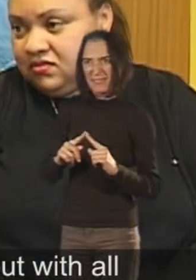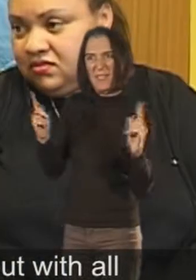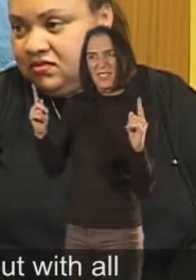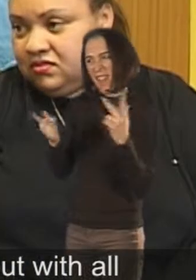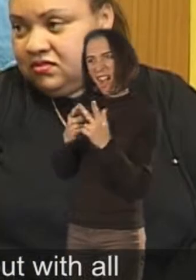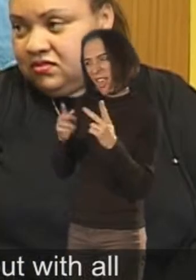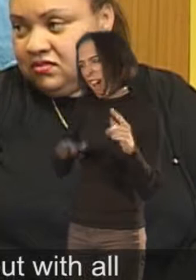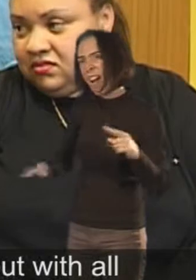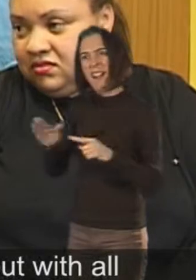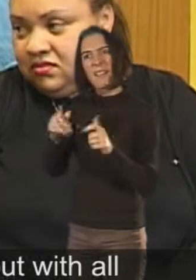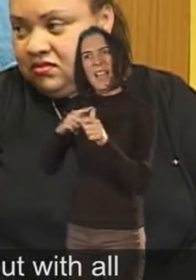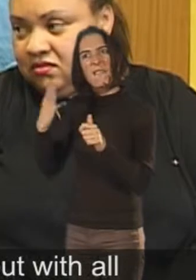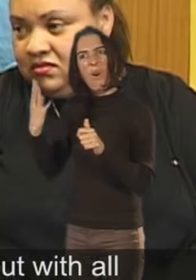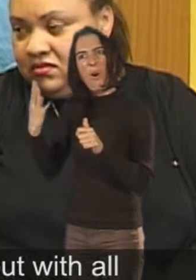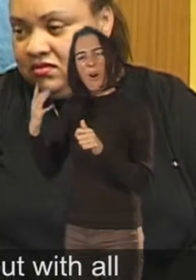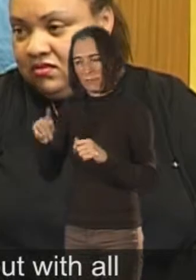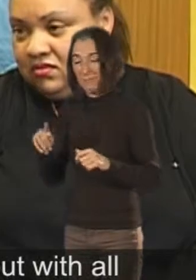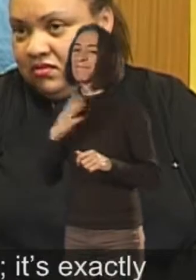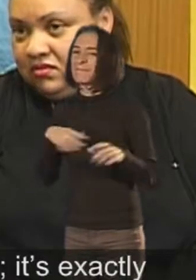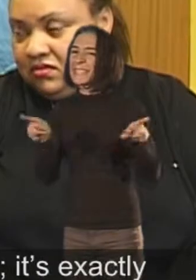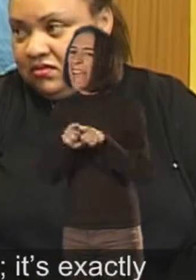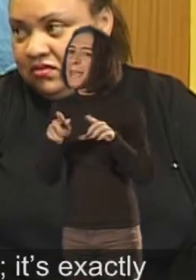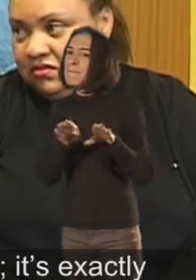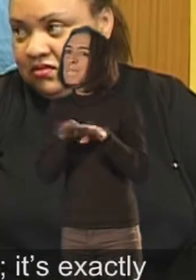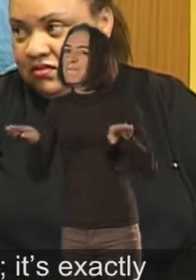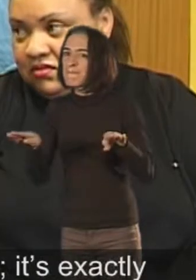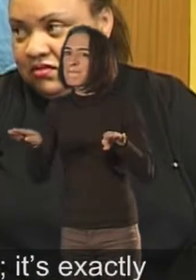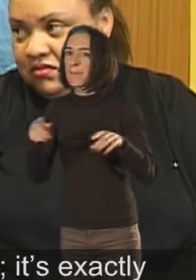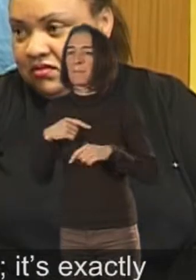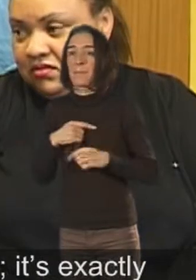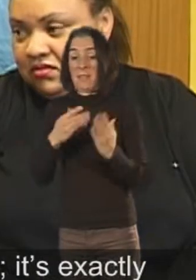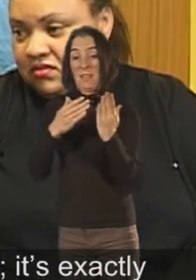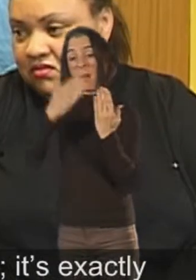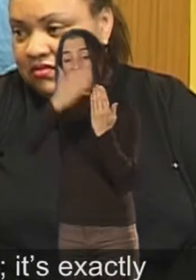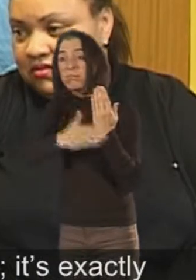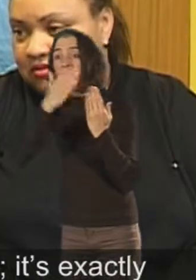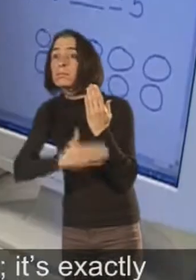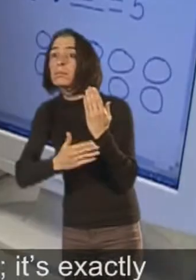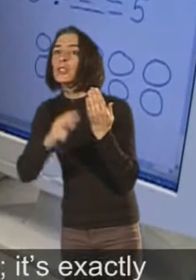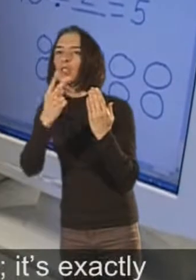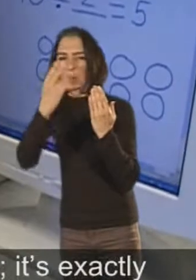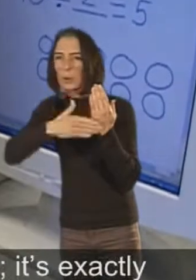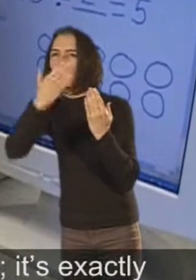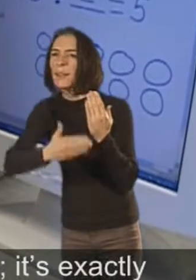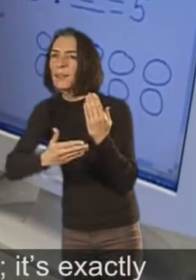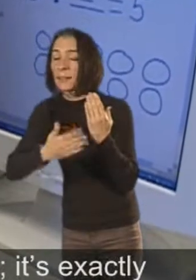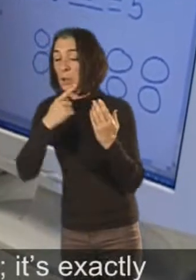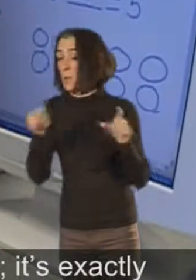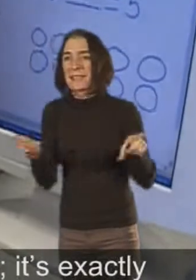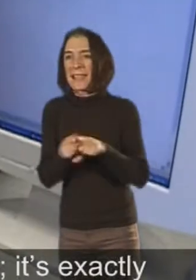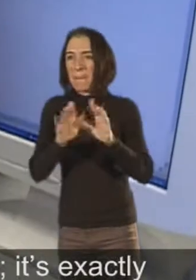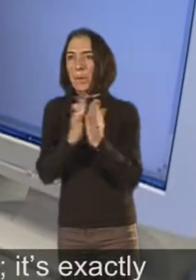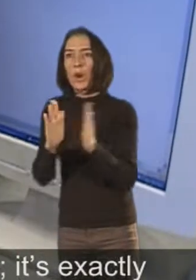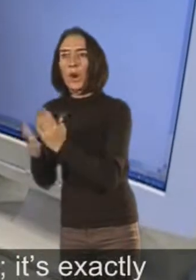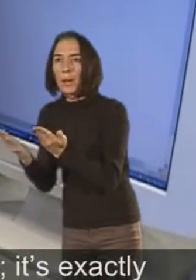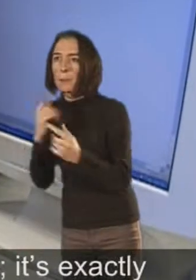out with all the other children's A4 version, we'll have the same work on the book as in two A4s instead. It's exactly the same resource, but again,